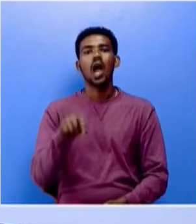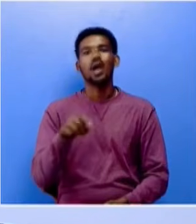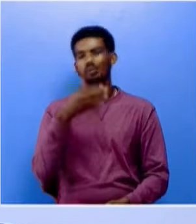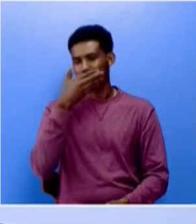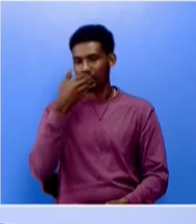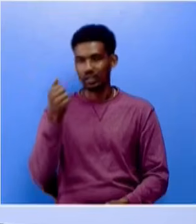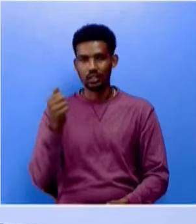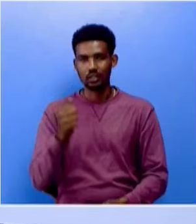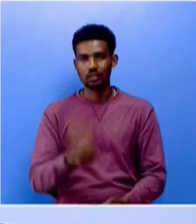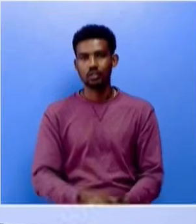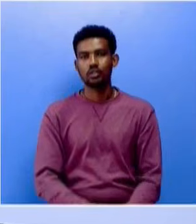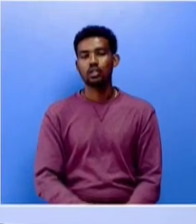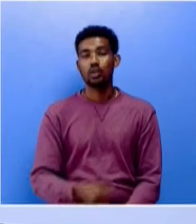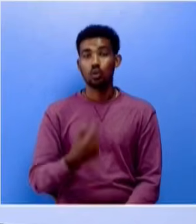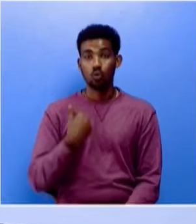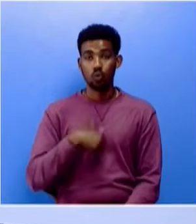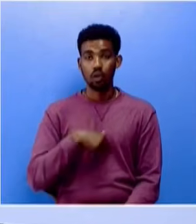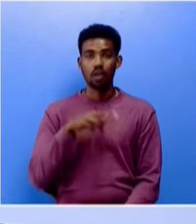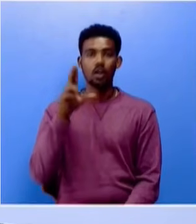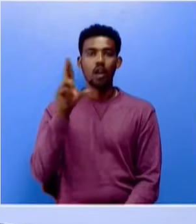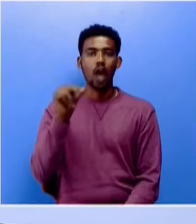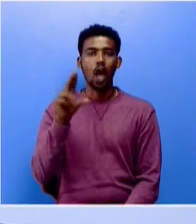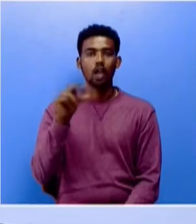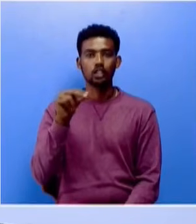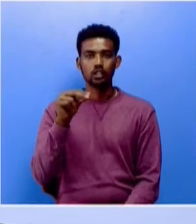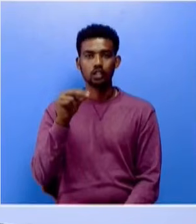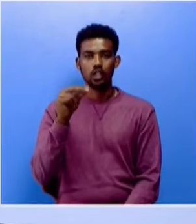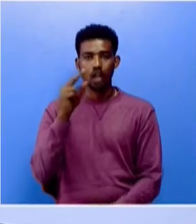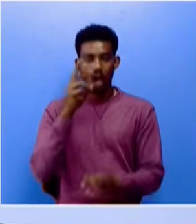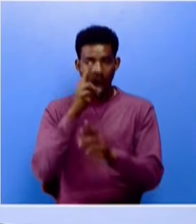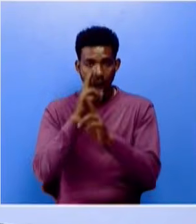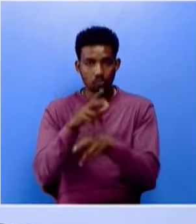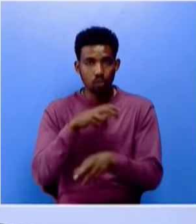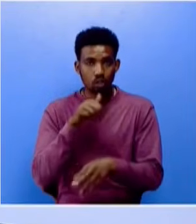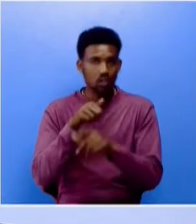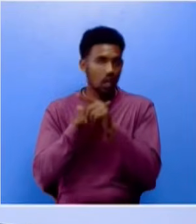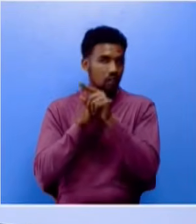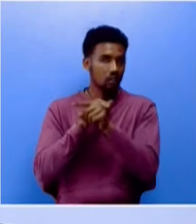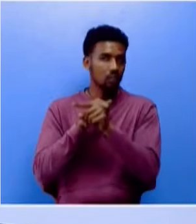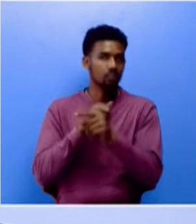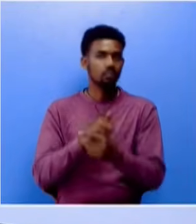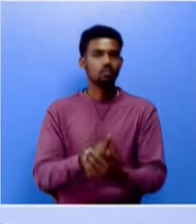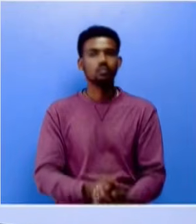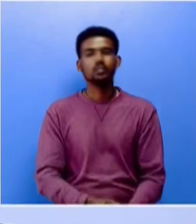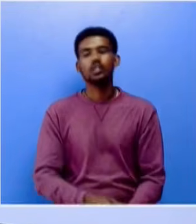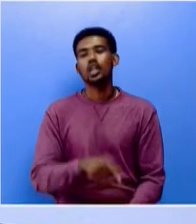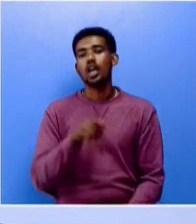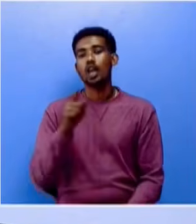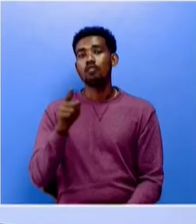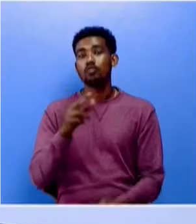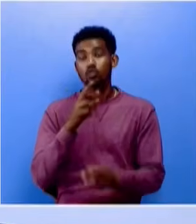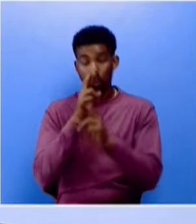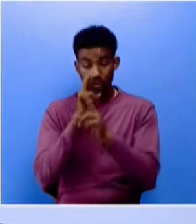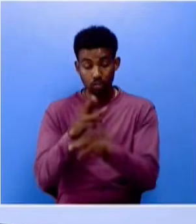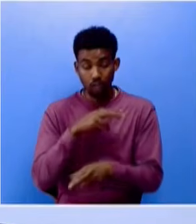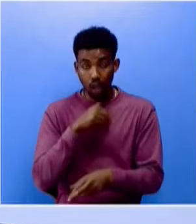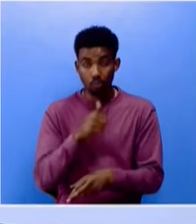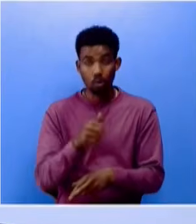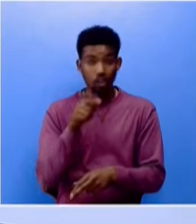You had better not apologize him. This means if you apologize